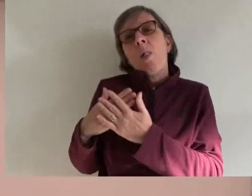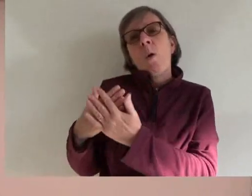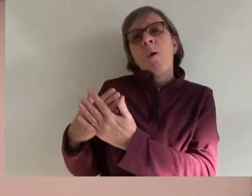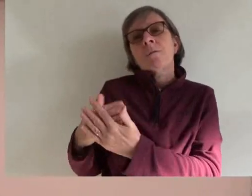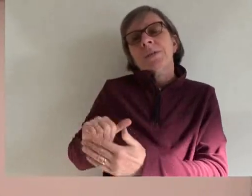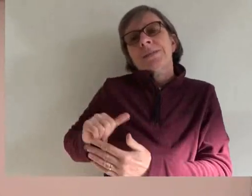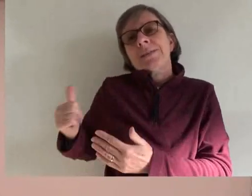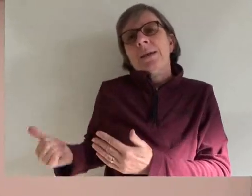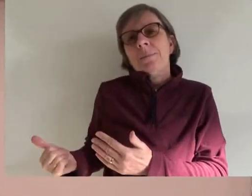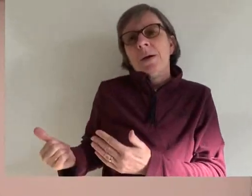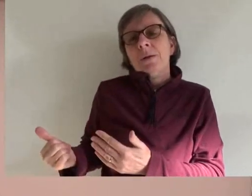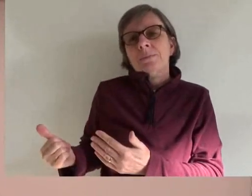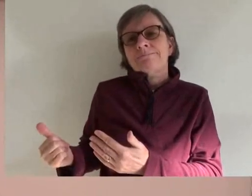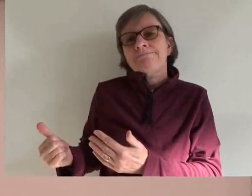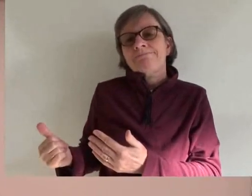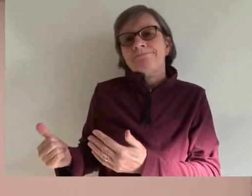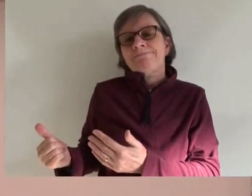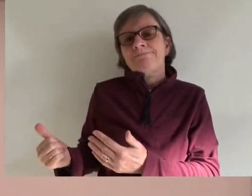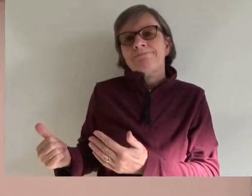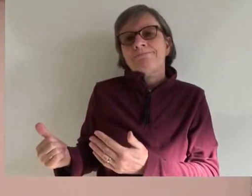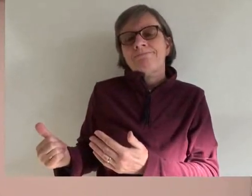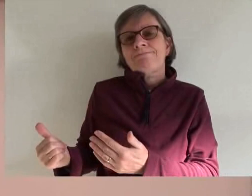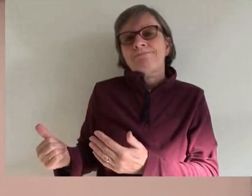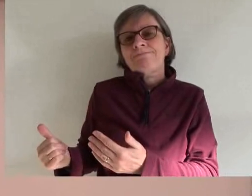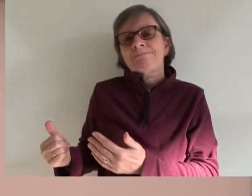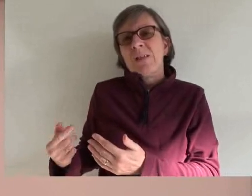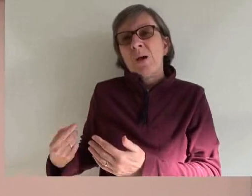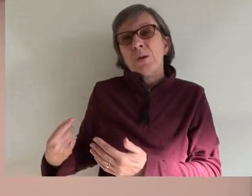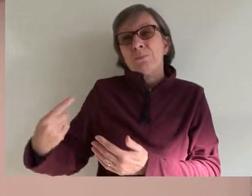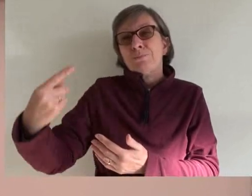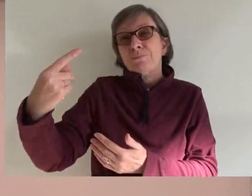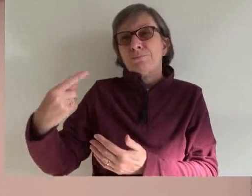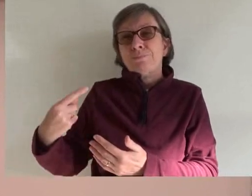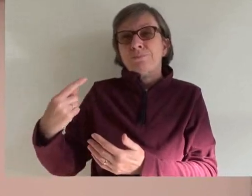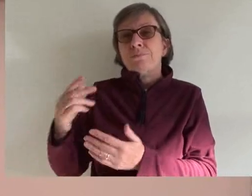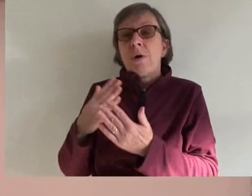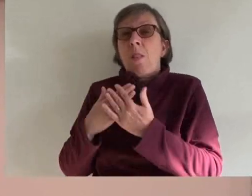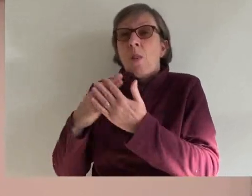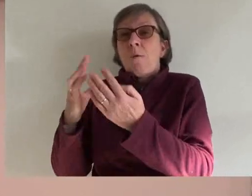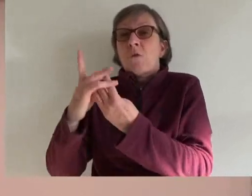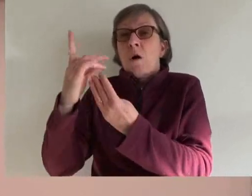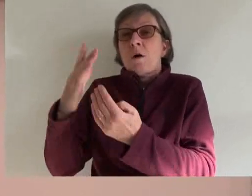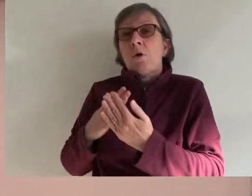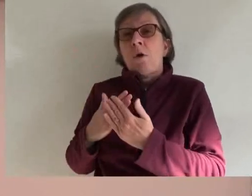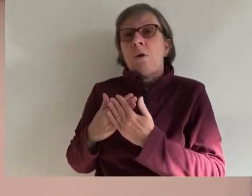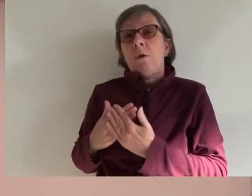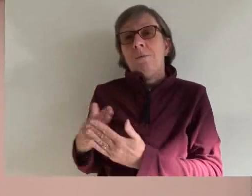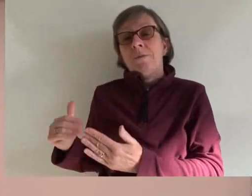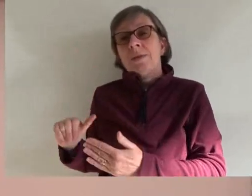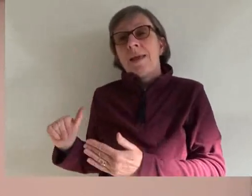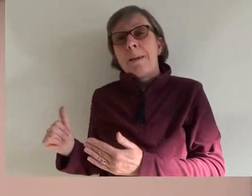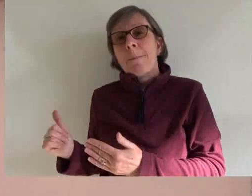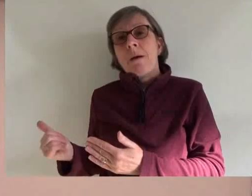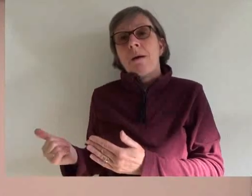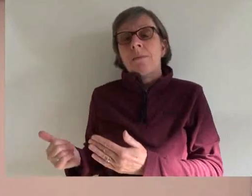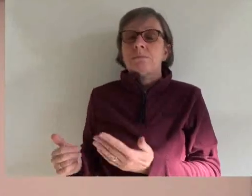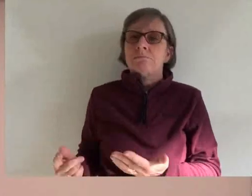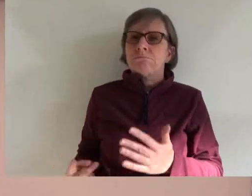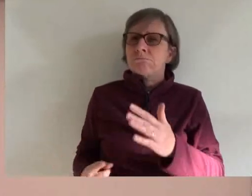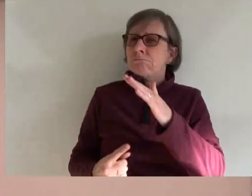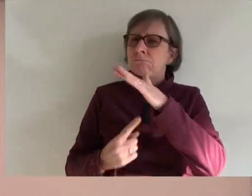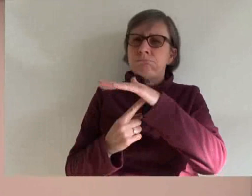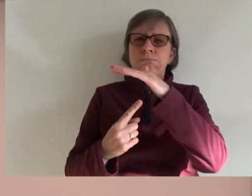as yourself. All of the law and the prophets hang on these two commandments." And